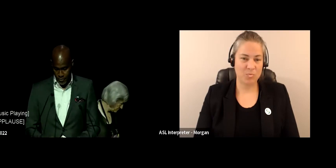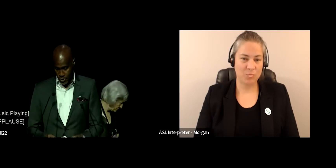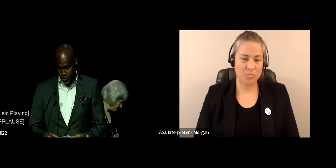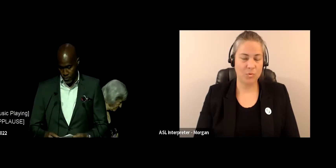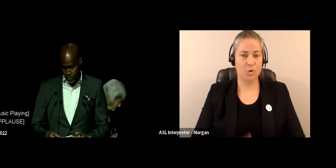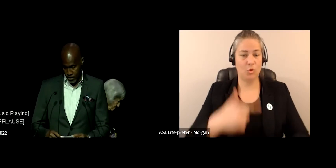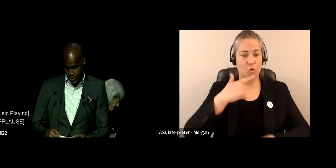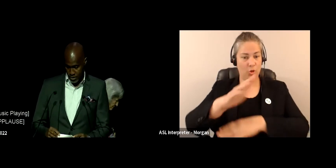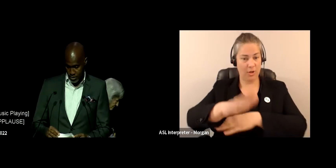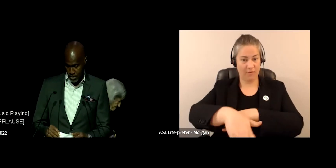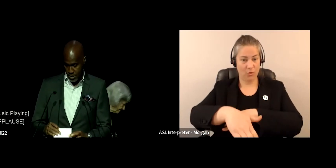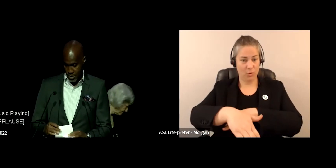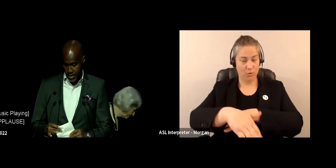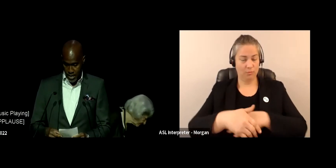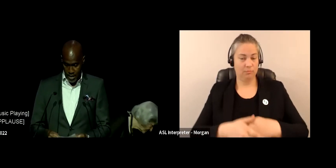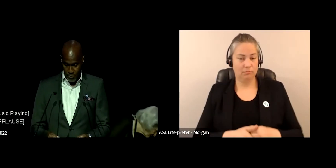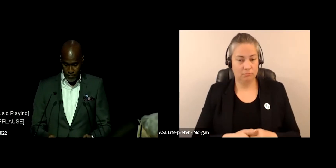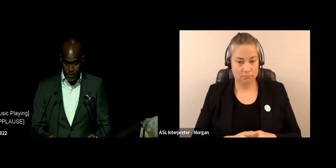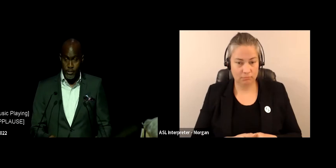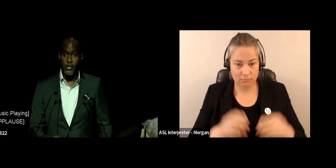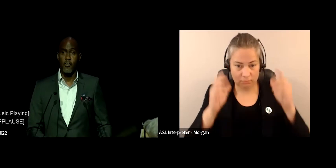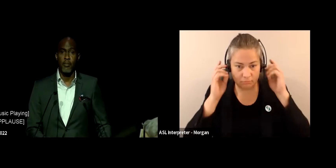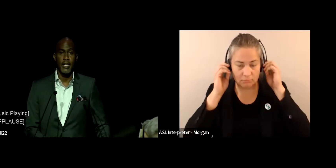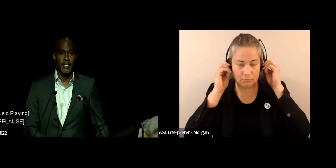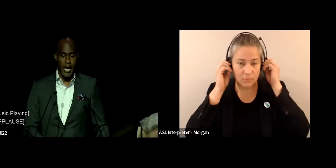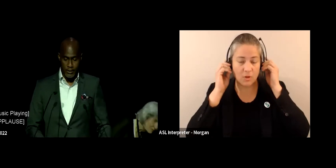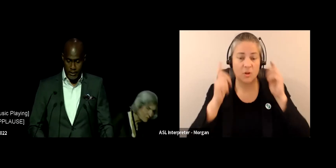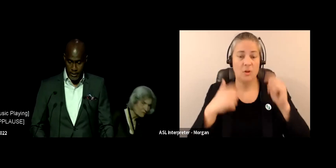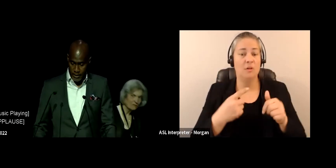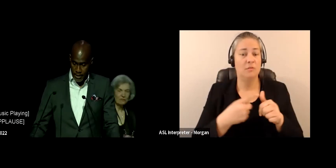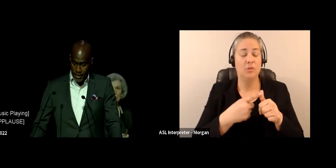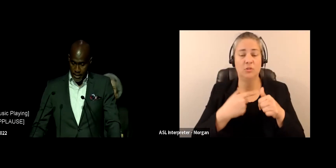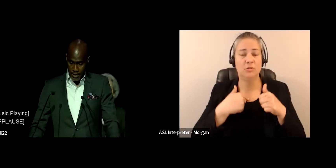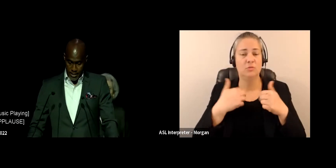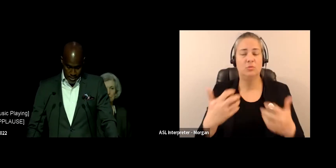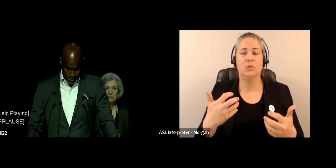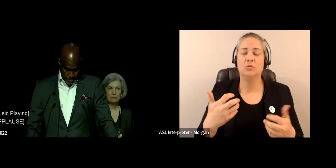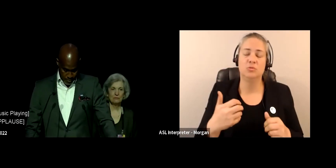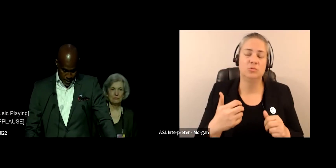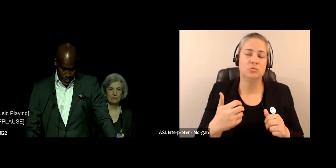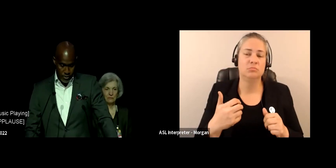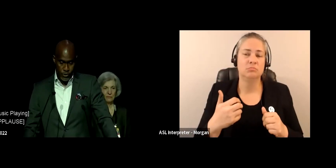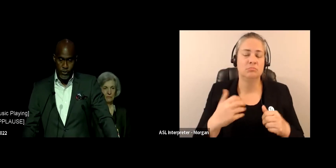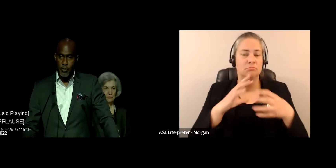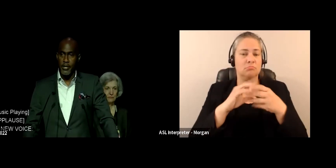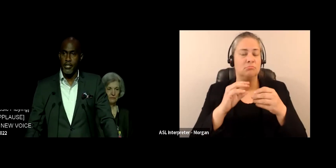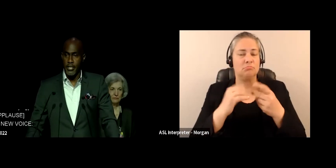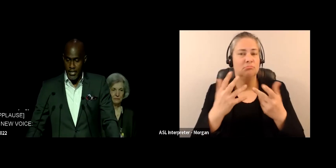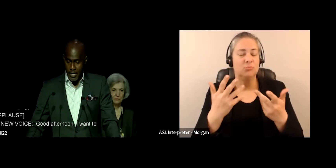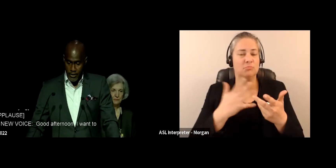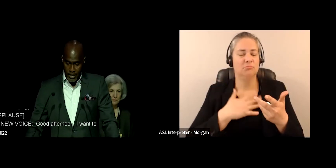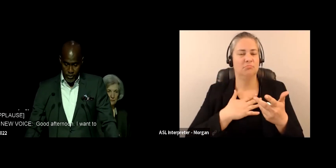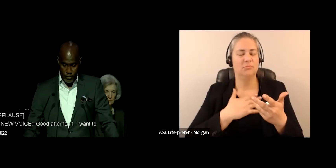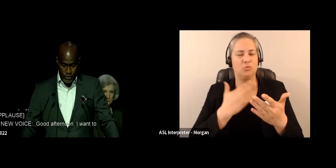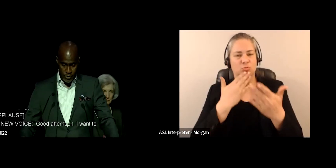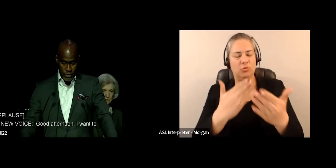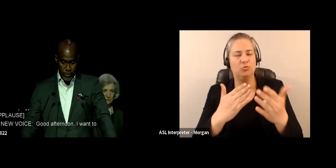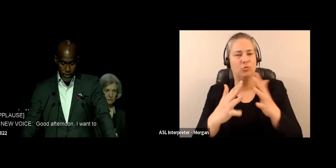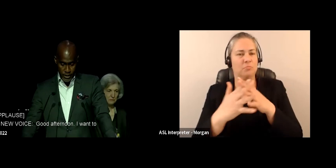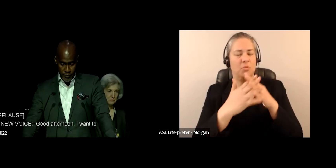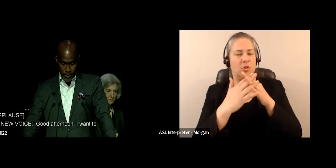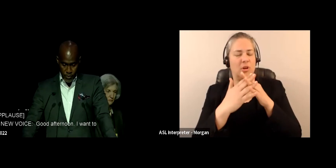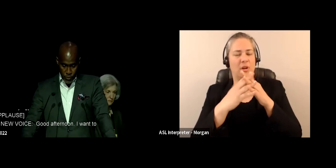Good afternoon. I want to first start off by acknowledging my gratitude to American Educational